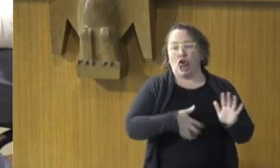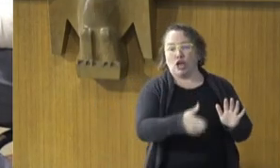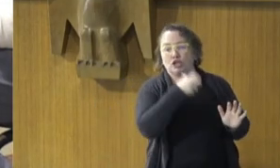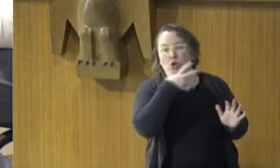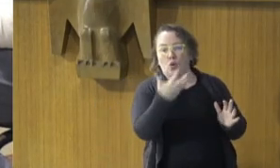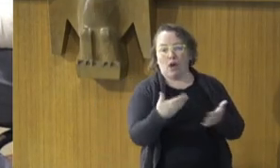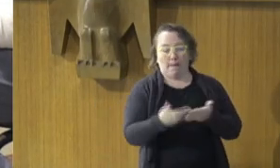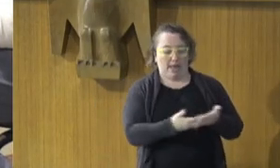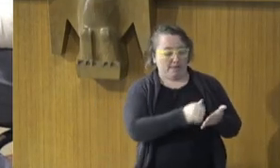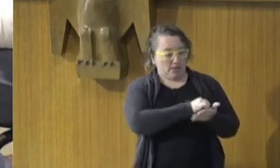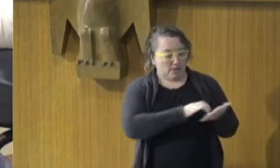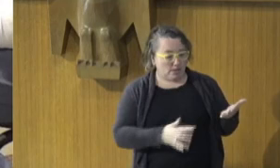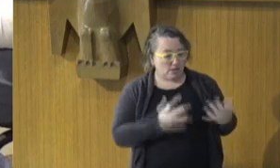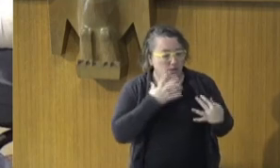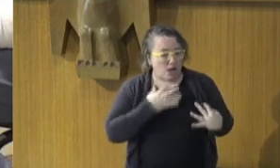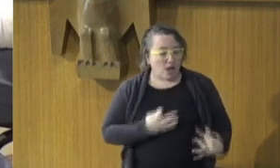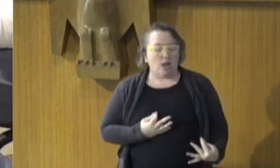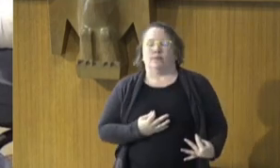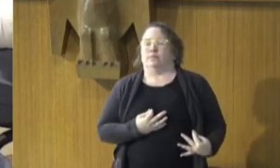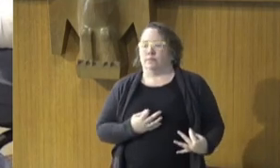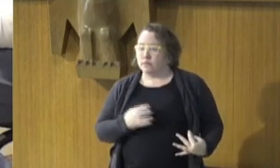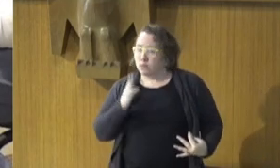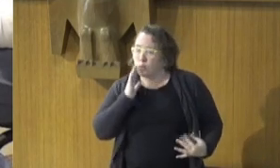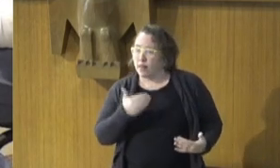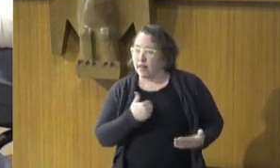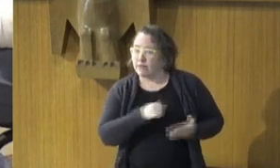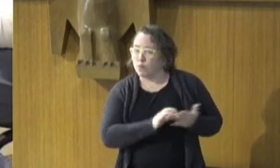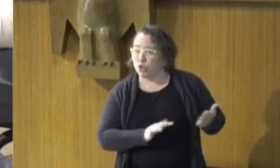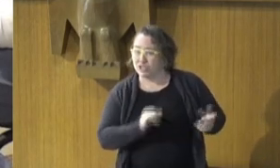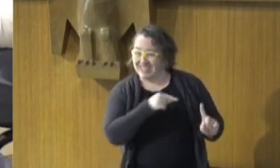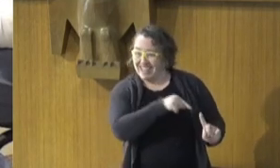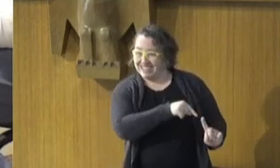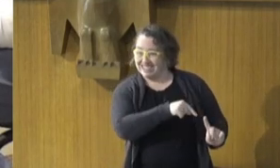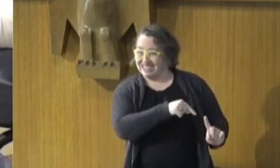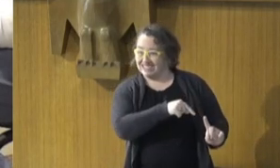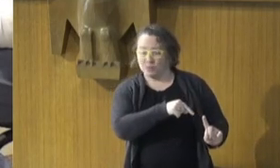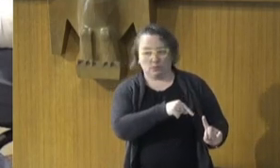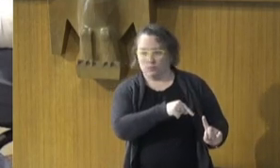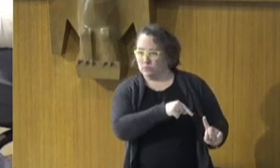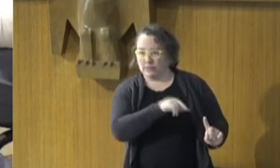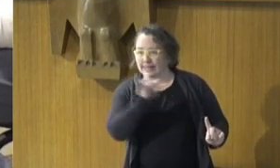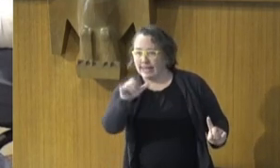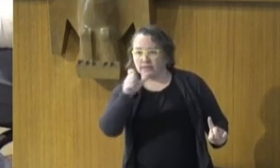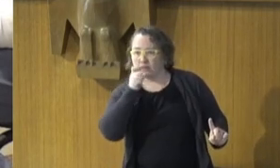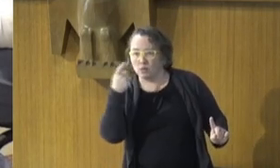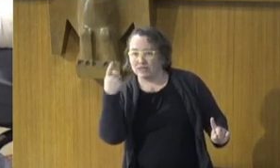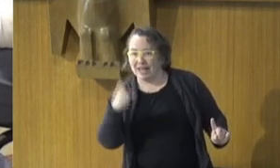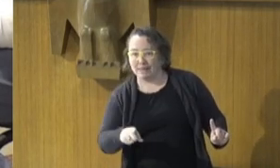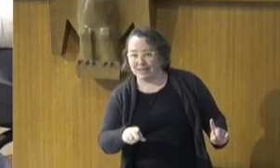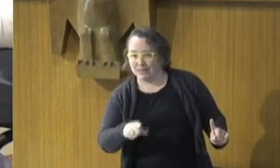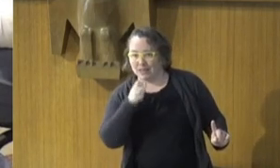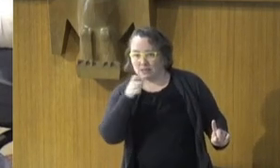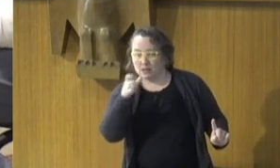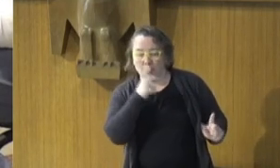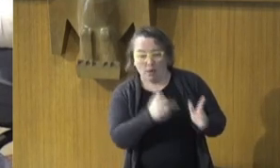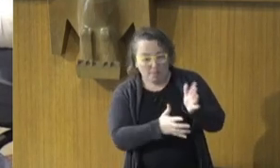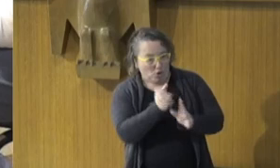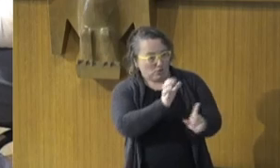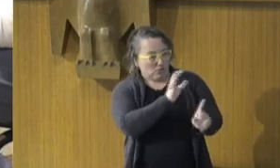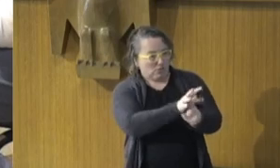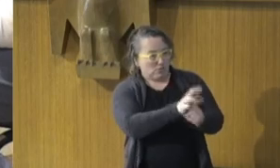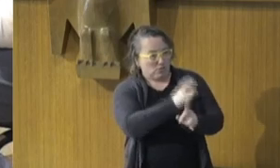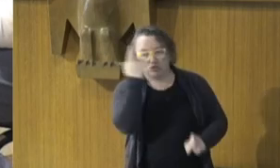you don't want this pregnancy and deciding you're going to have an abortion, that's not the most common reason of